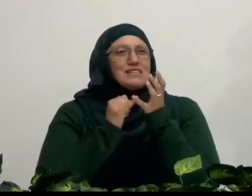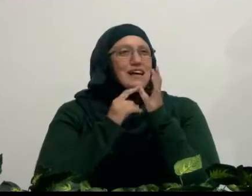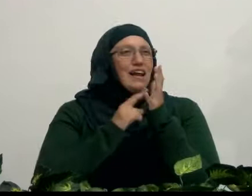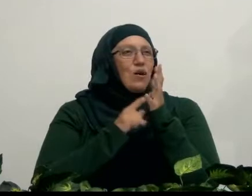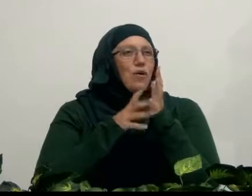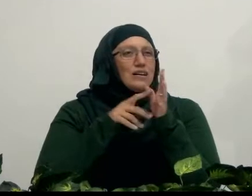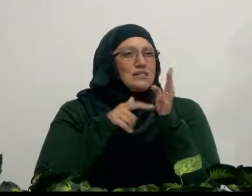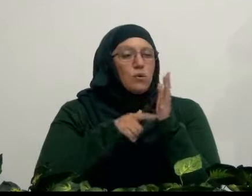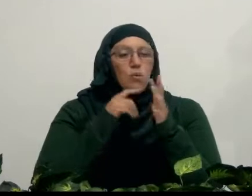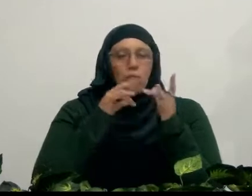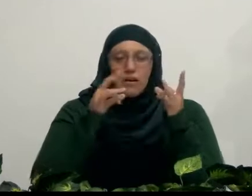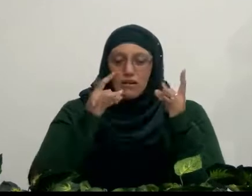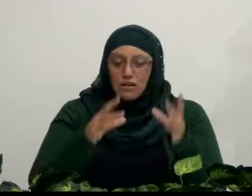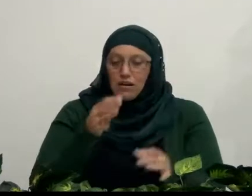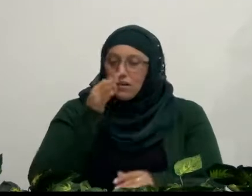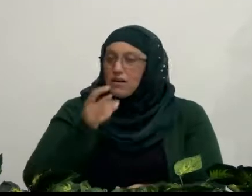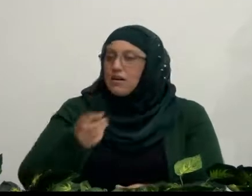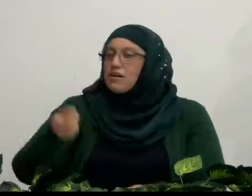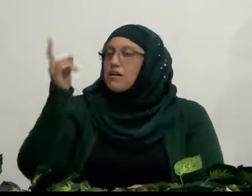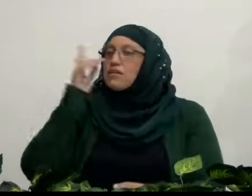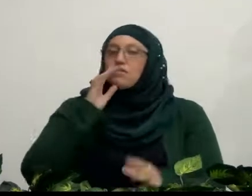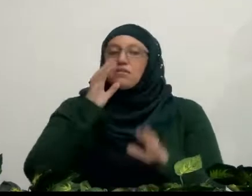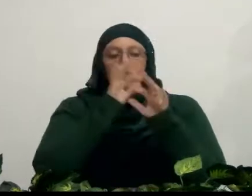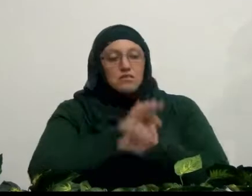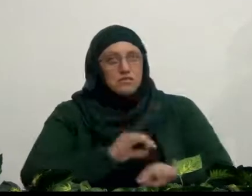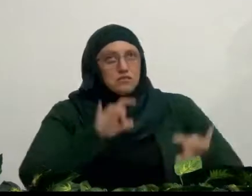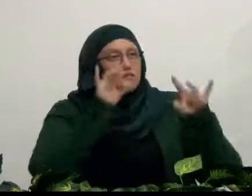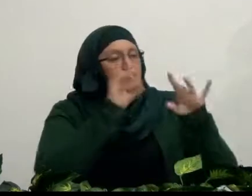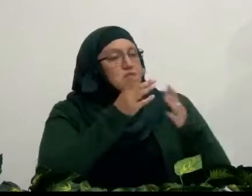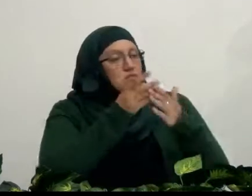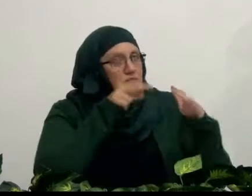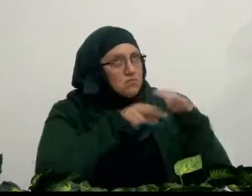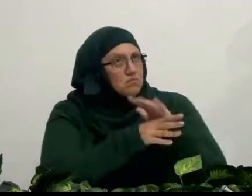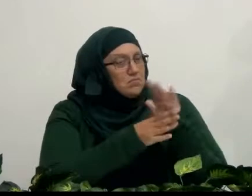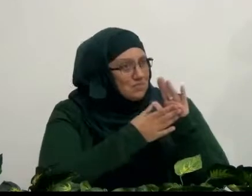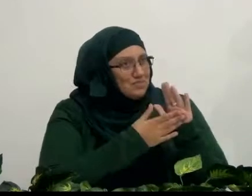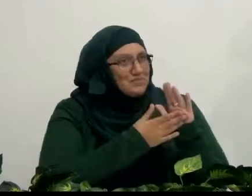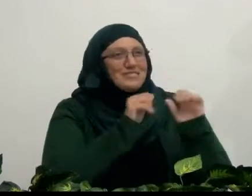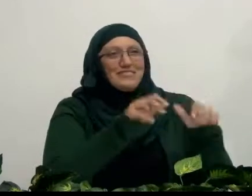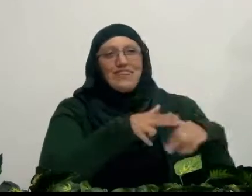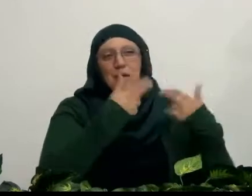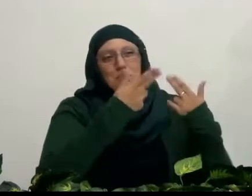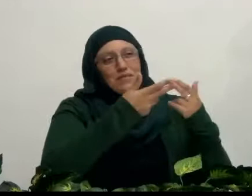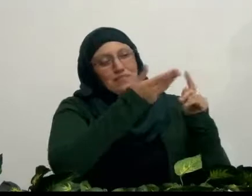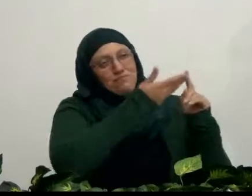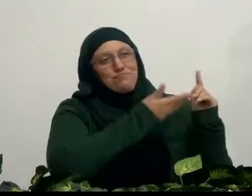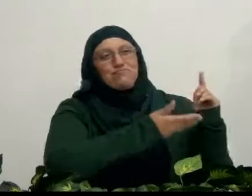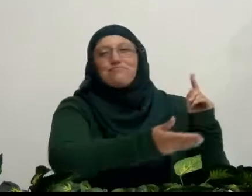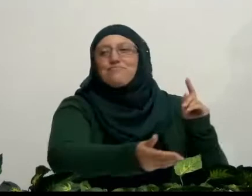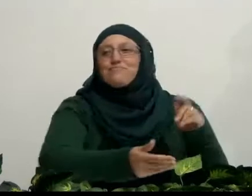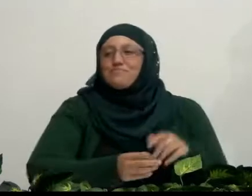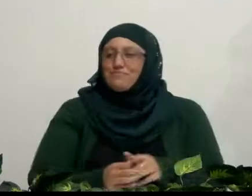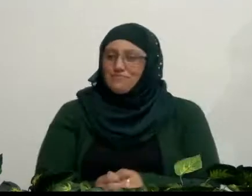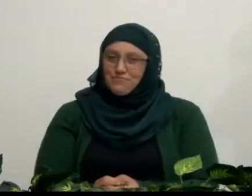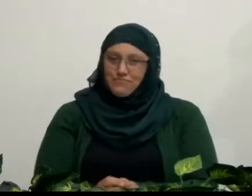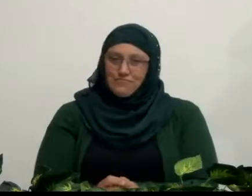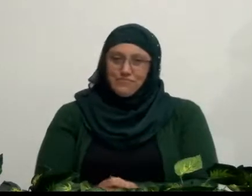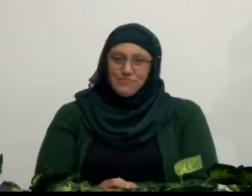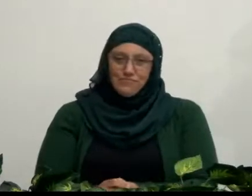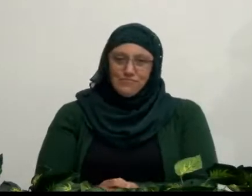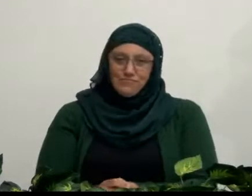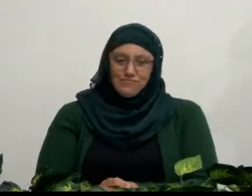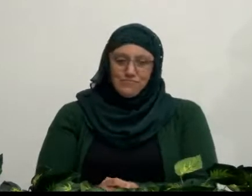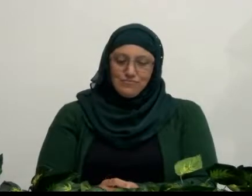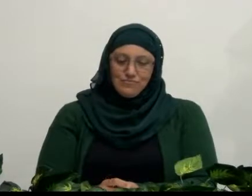begin. Salawat ala Muhammad wa ali Muhammad. Allahumma salli ala Muhammad wa ala Muhammad.